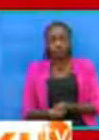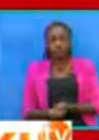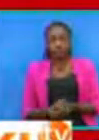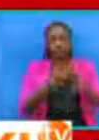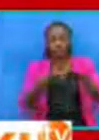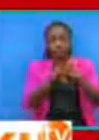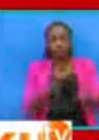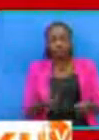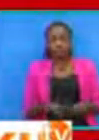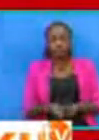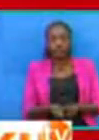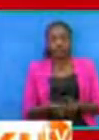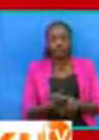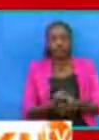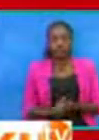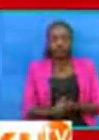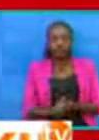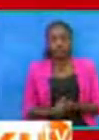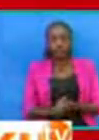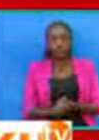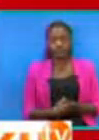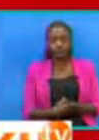Also, issues of